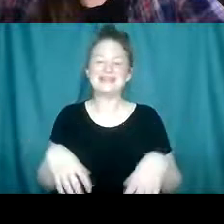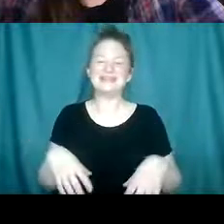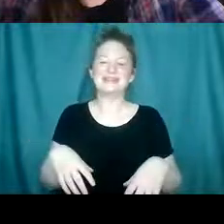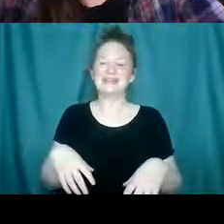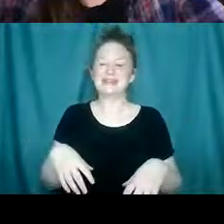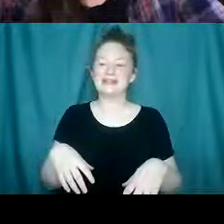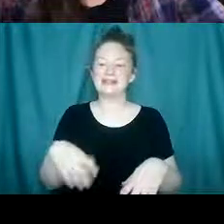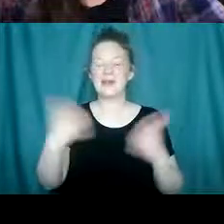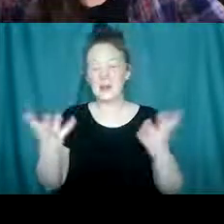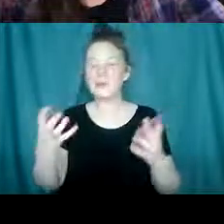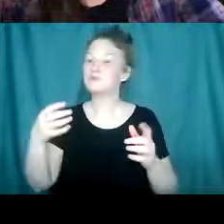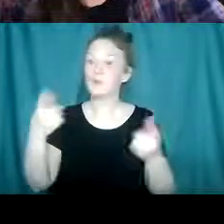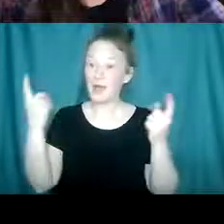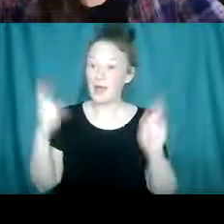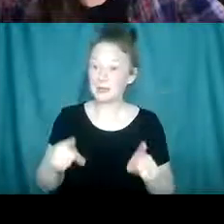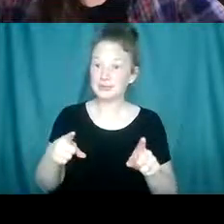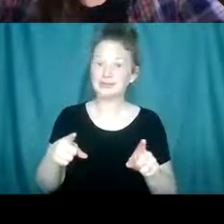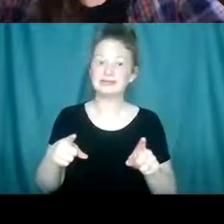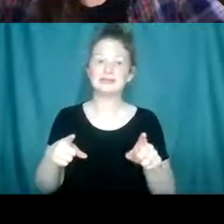solve. So what happens is that